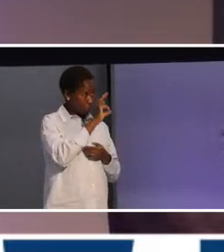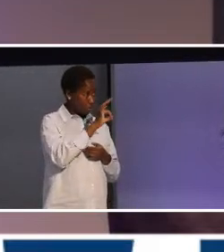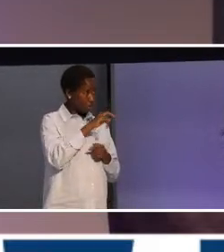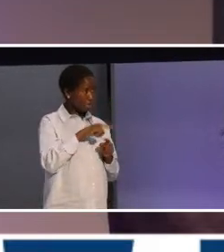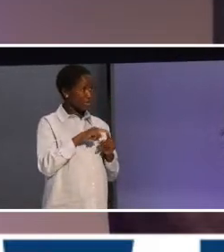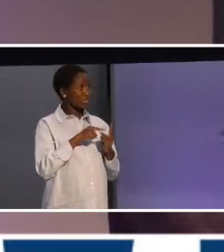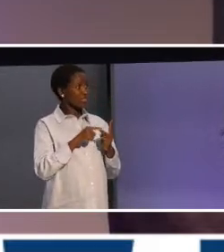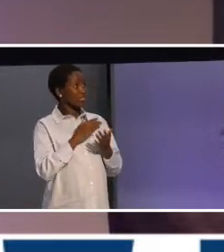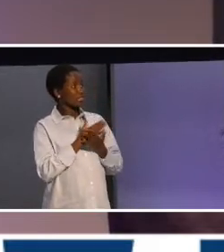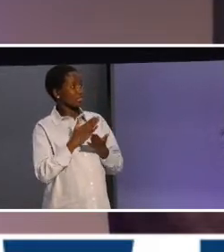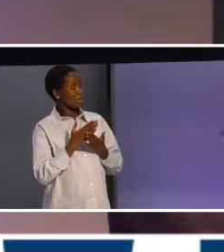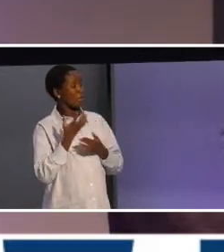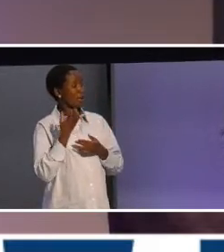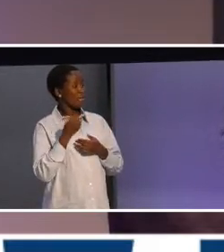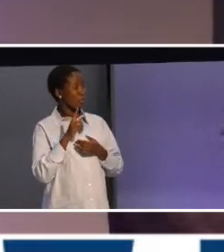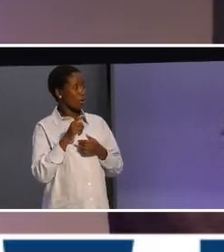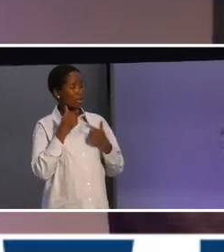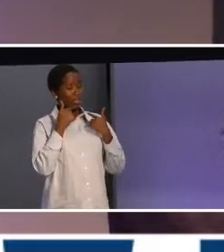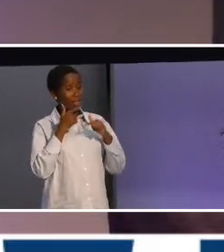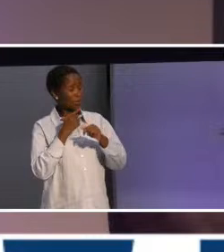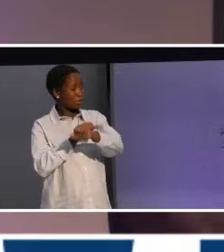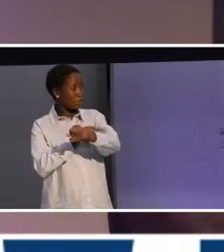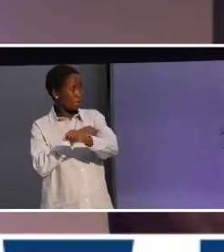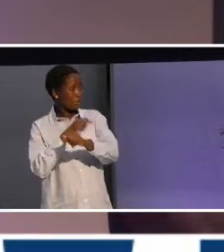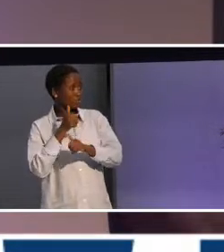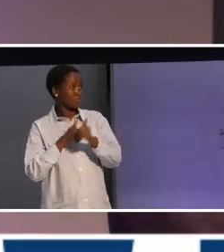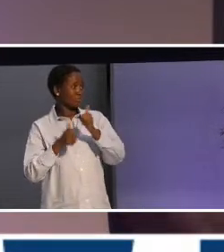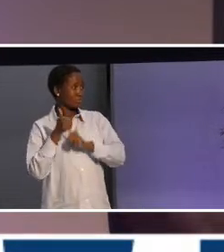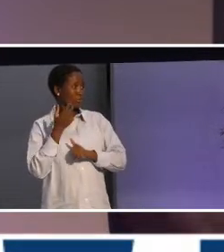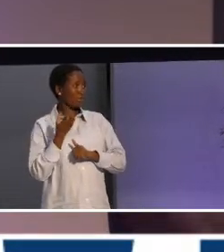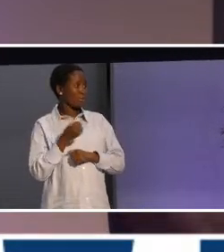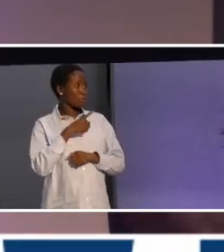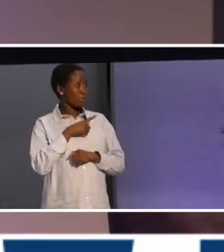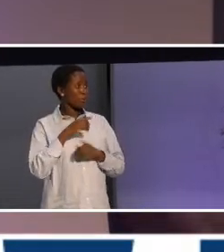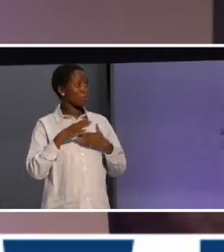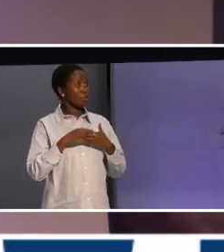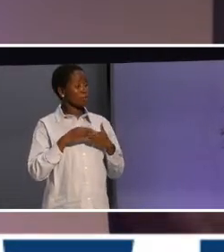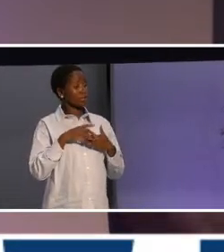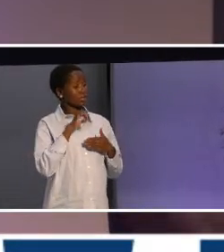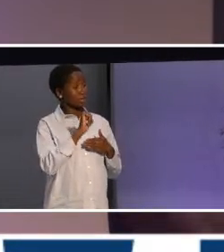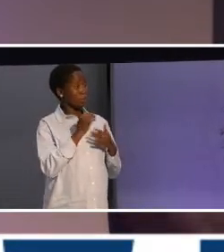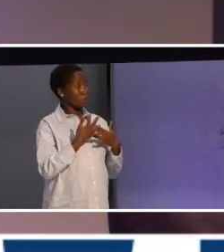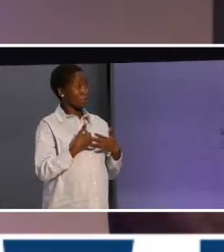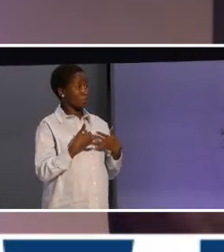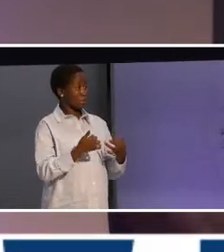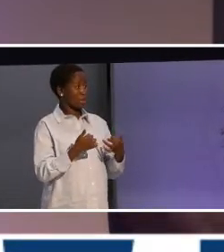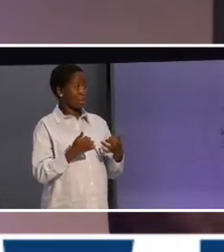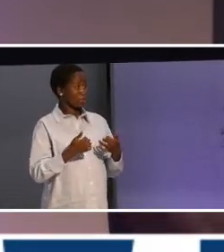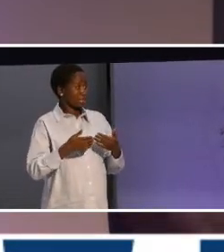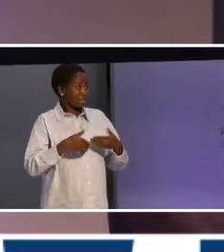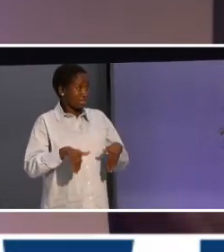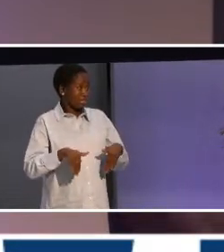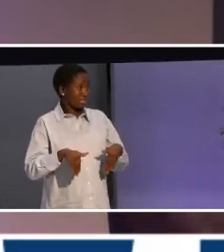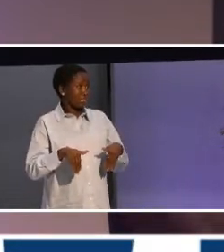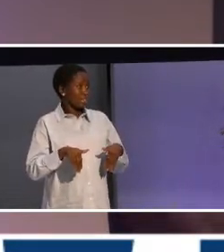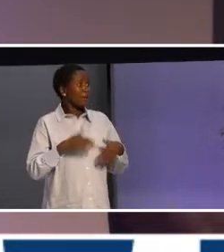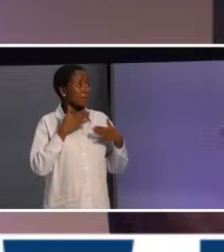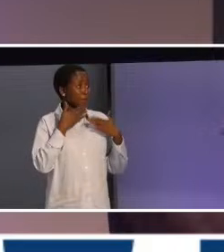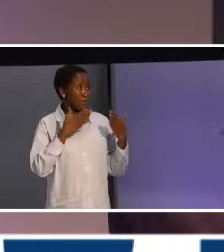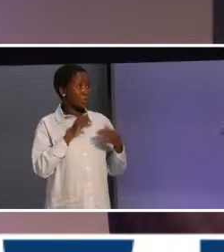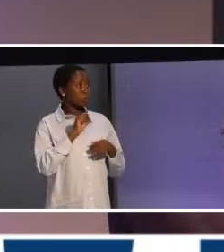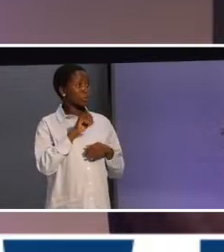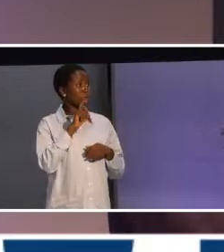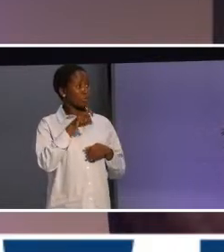design, the EMBs have to demonstrate neutrality, impartiality, and ensure the essential aspects of free,